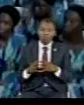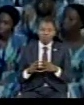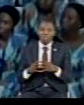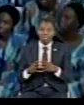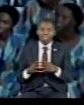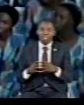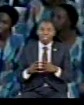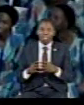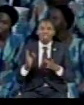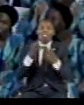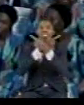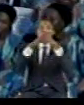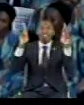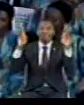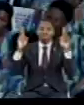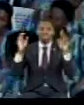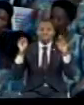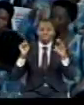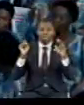Redemption!